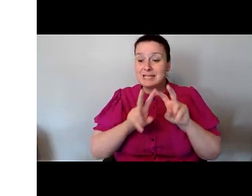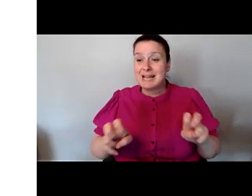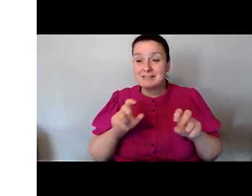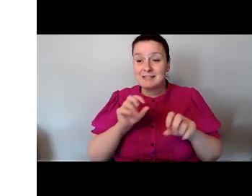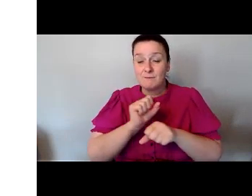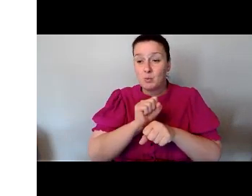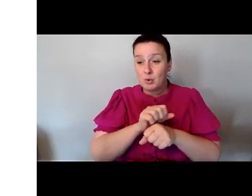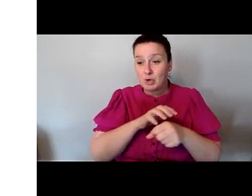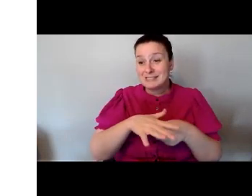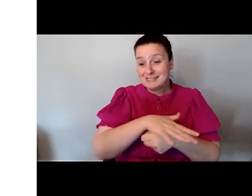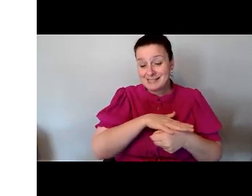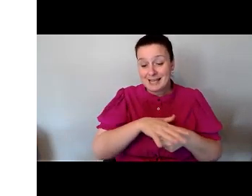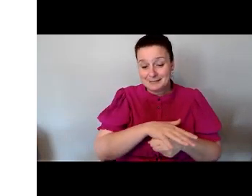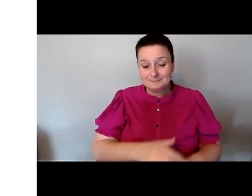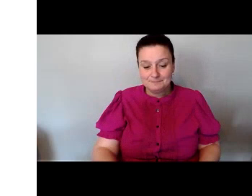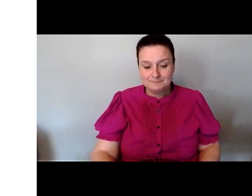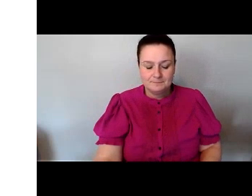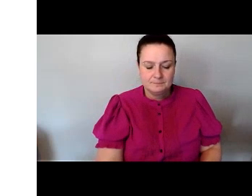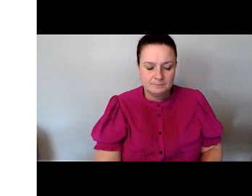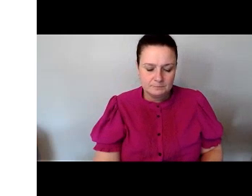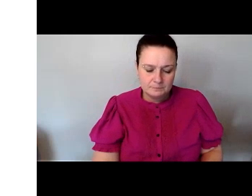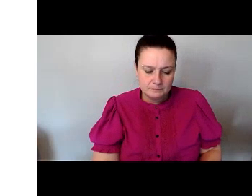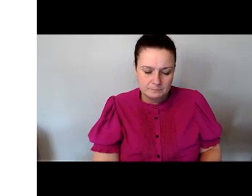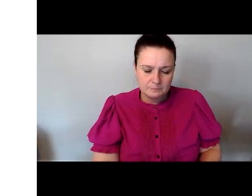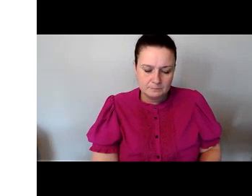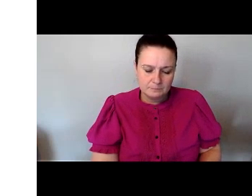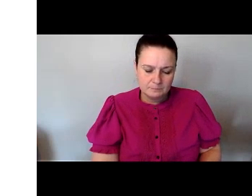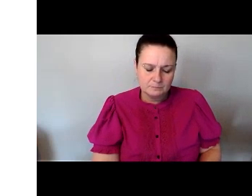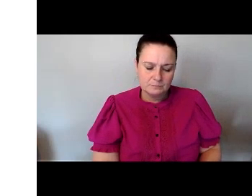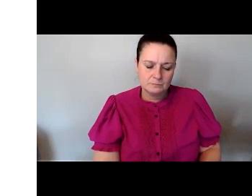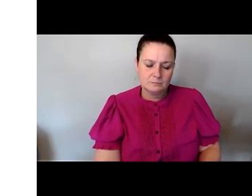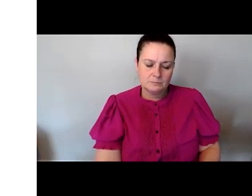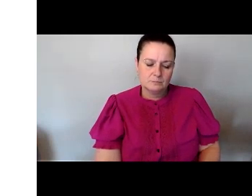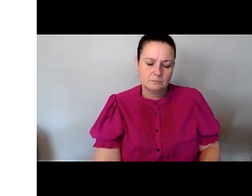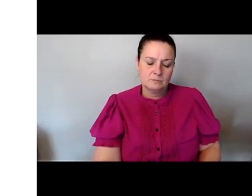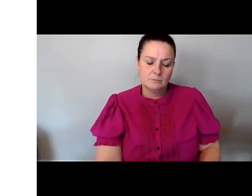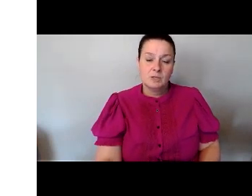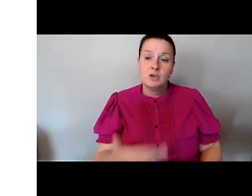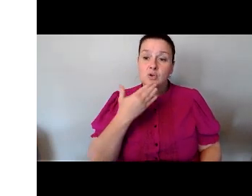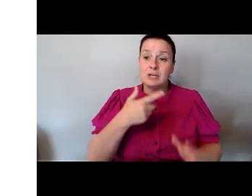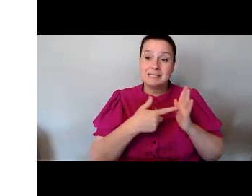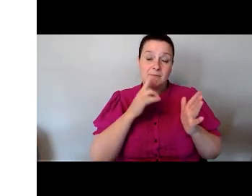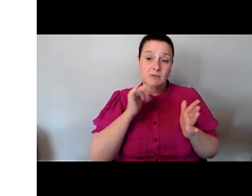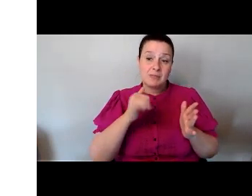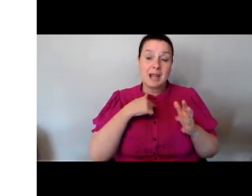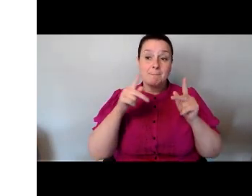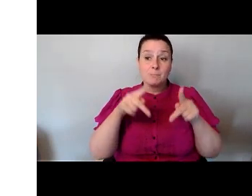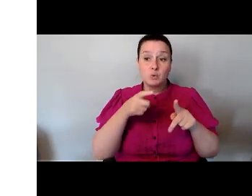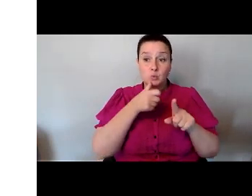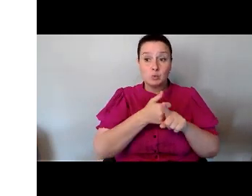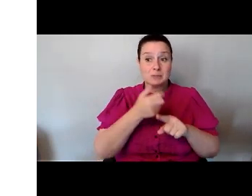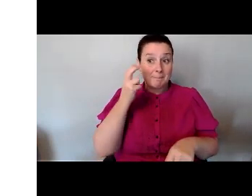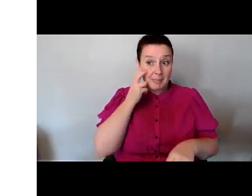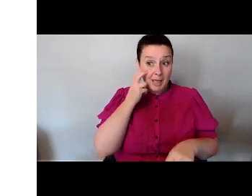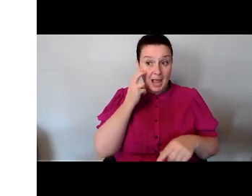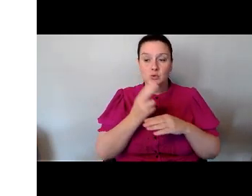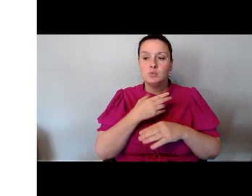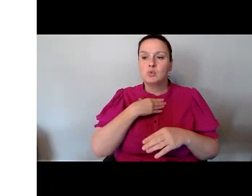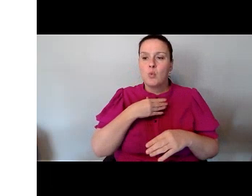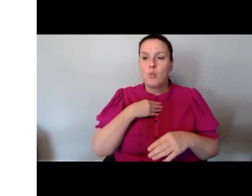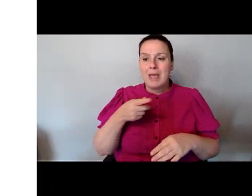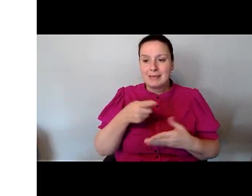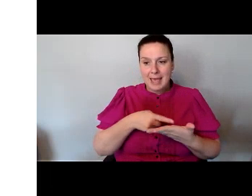So a good example of that would be somebody who's blind who uses the white cane. They can have